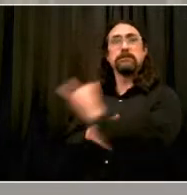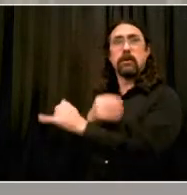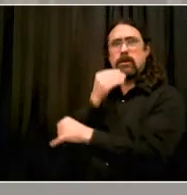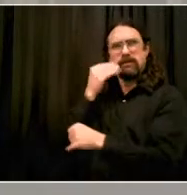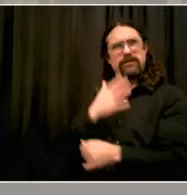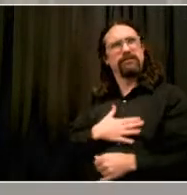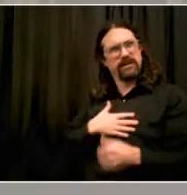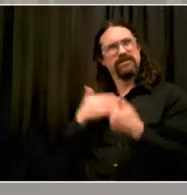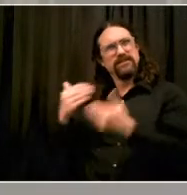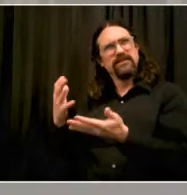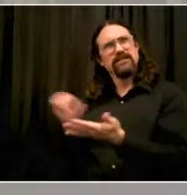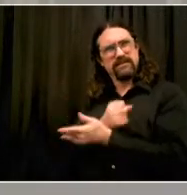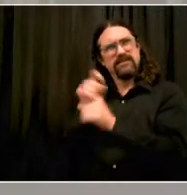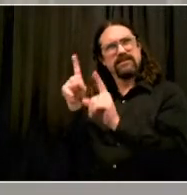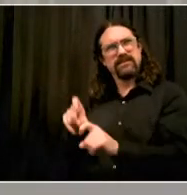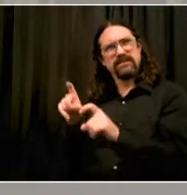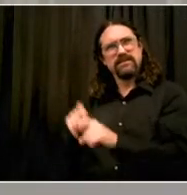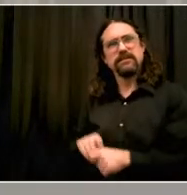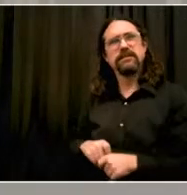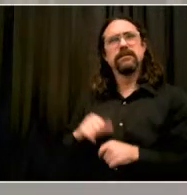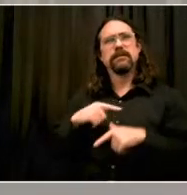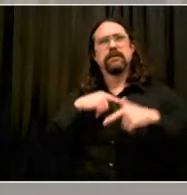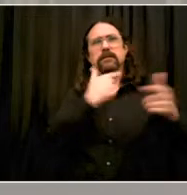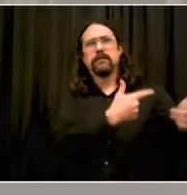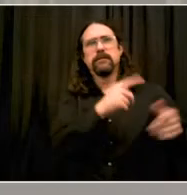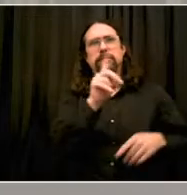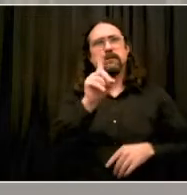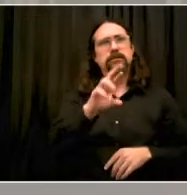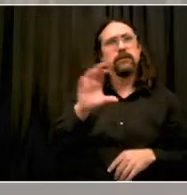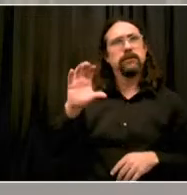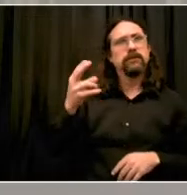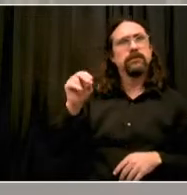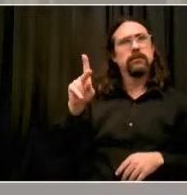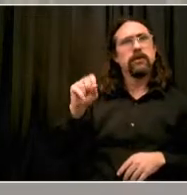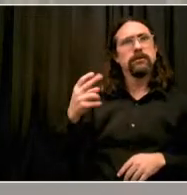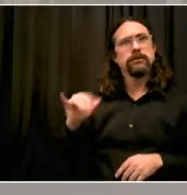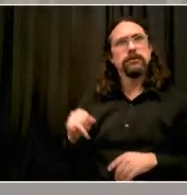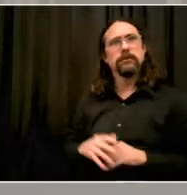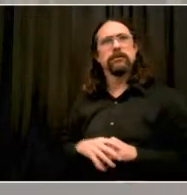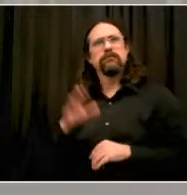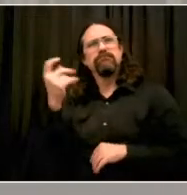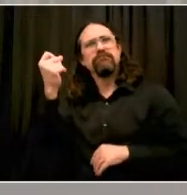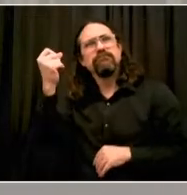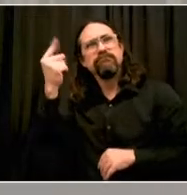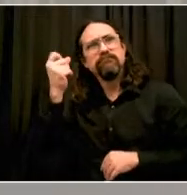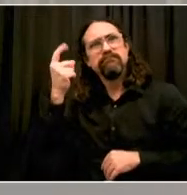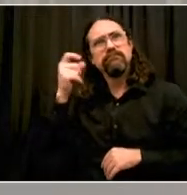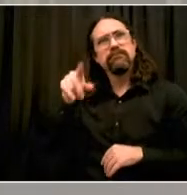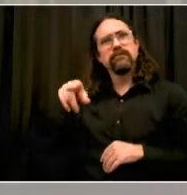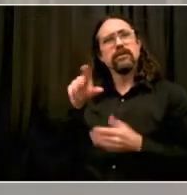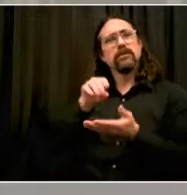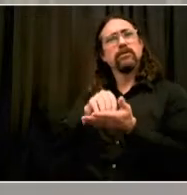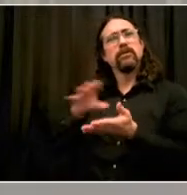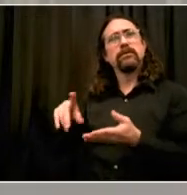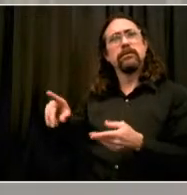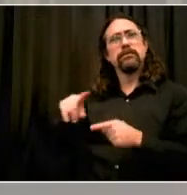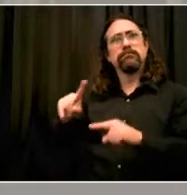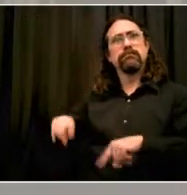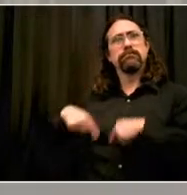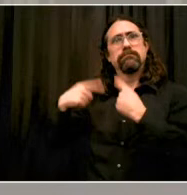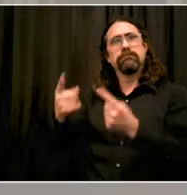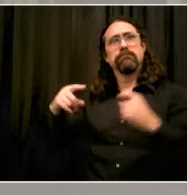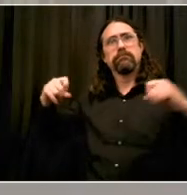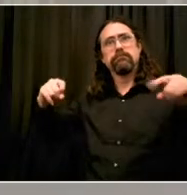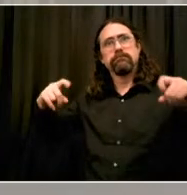interacting out in the community. And we also know that there is transmission that occurs within households, among